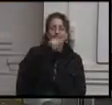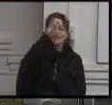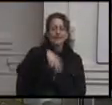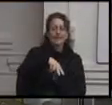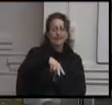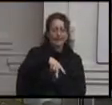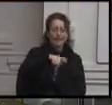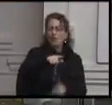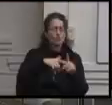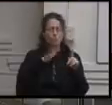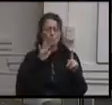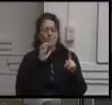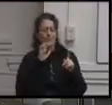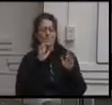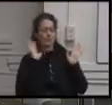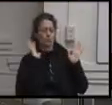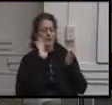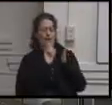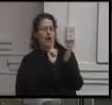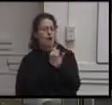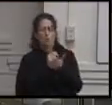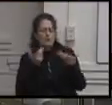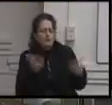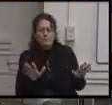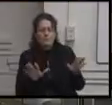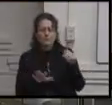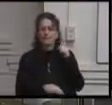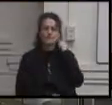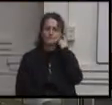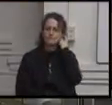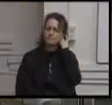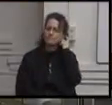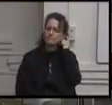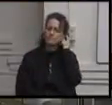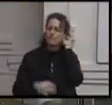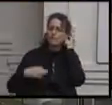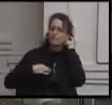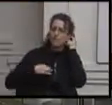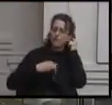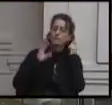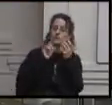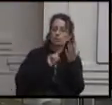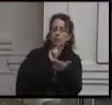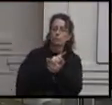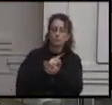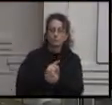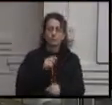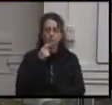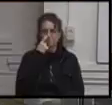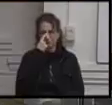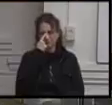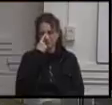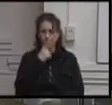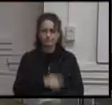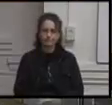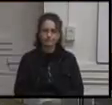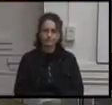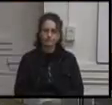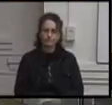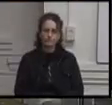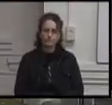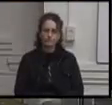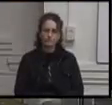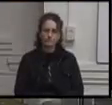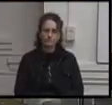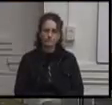just should be 500. Okay, so if that's on the agenda, that's incorrect. Those are volunteer hours. Yeah. Those are volunteer hours, and we have, right now